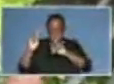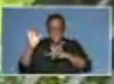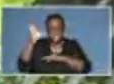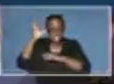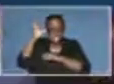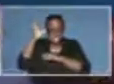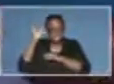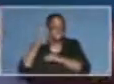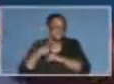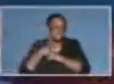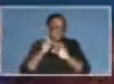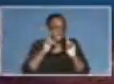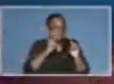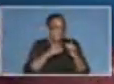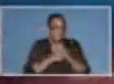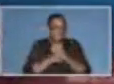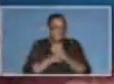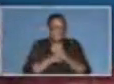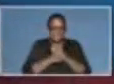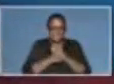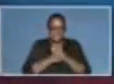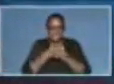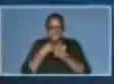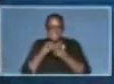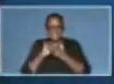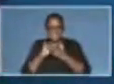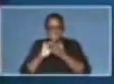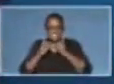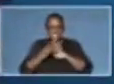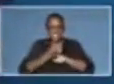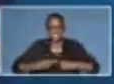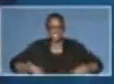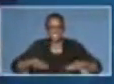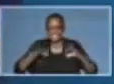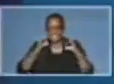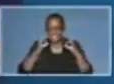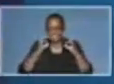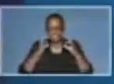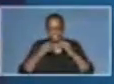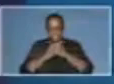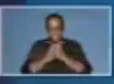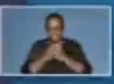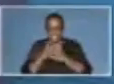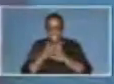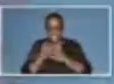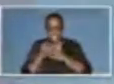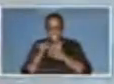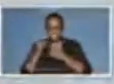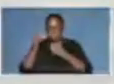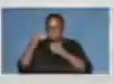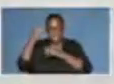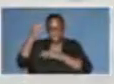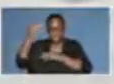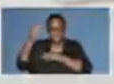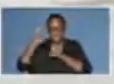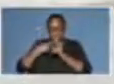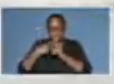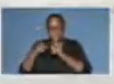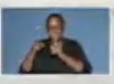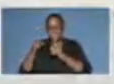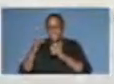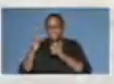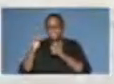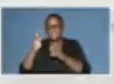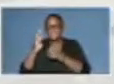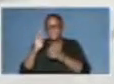that's what I did. Little did he know, that trip would change his life's trajectory. A biology grad who had began to plant roots back at